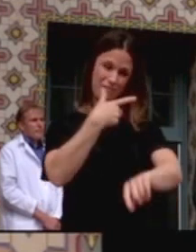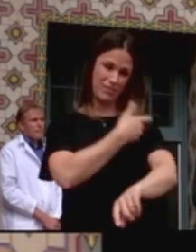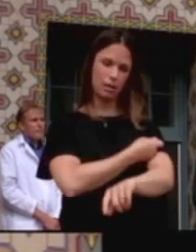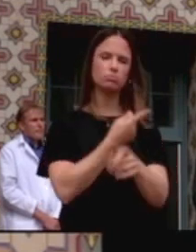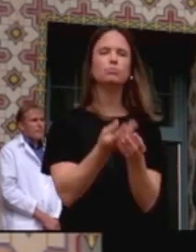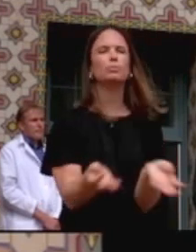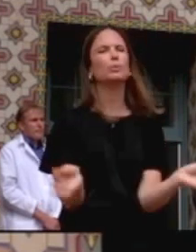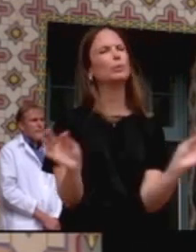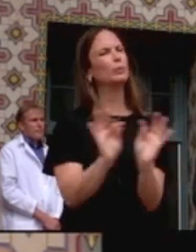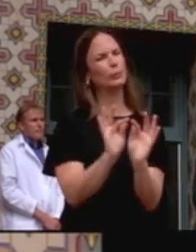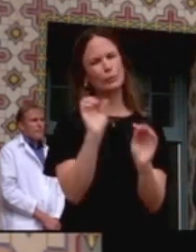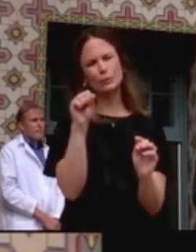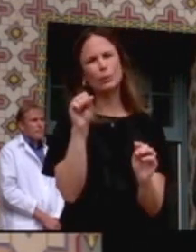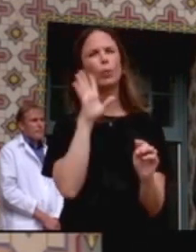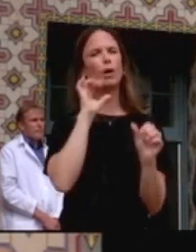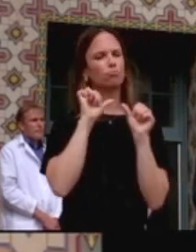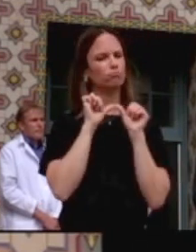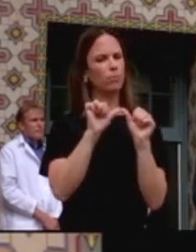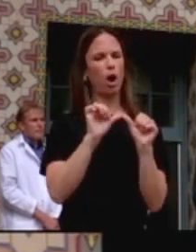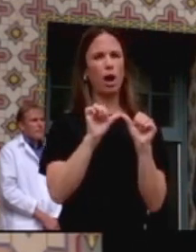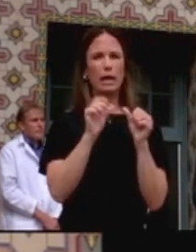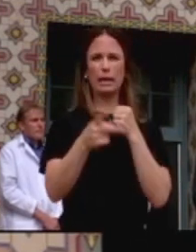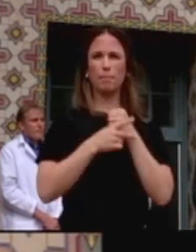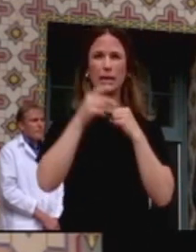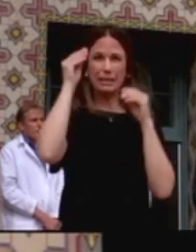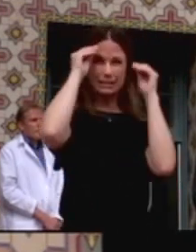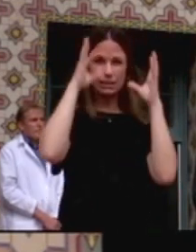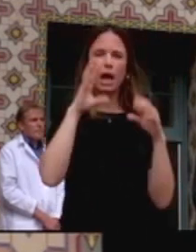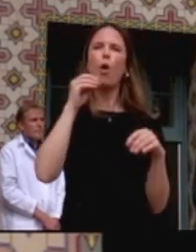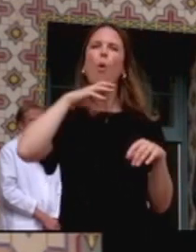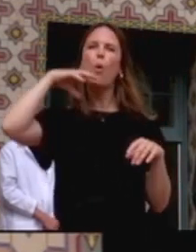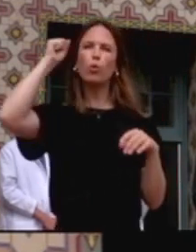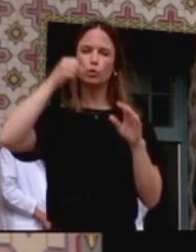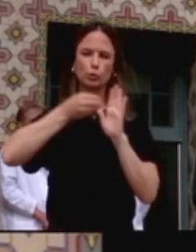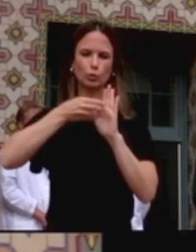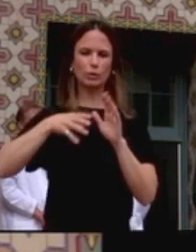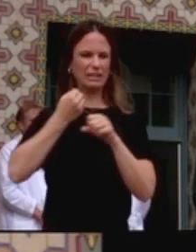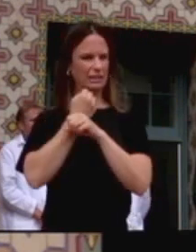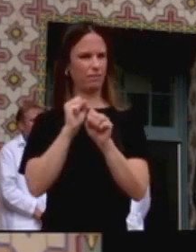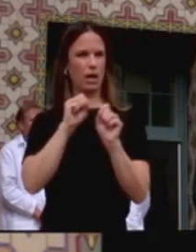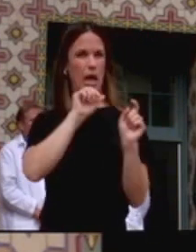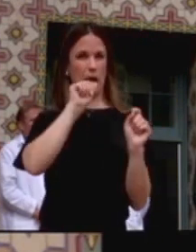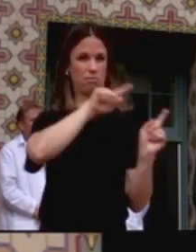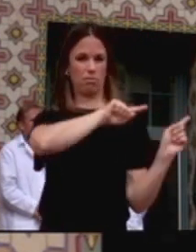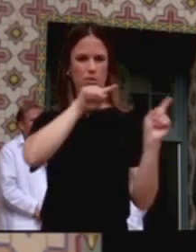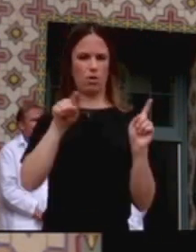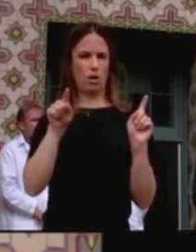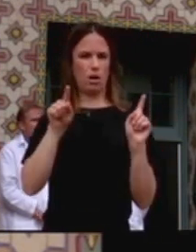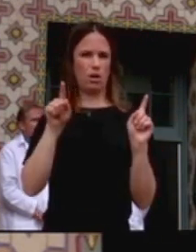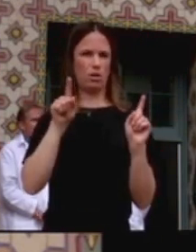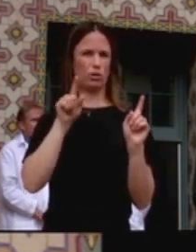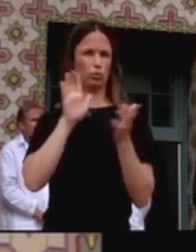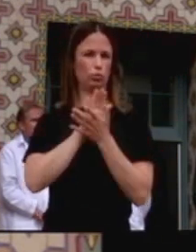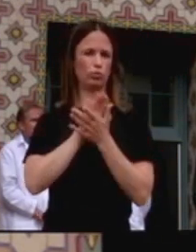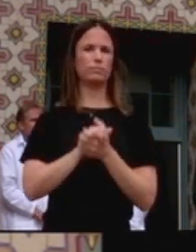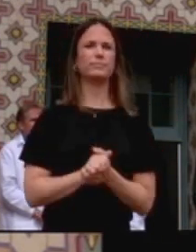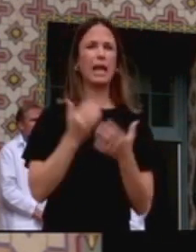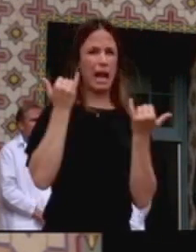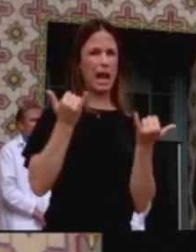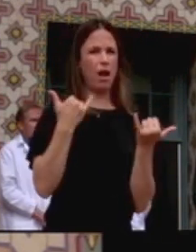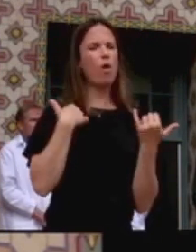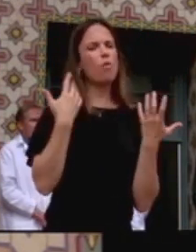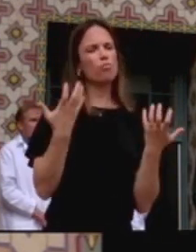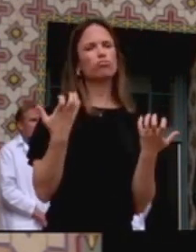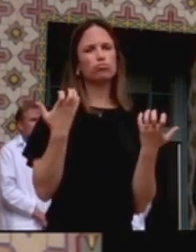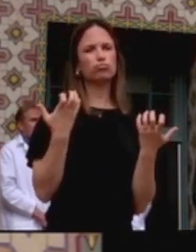so important and will keep our teachers and our older students safe as they return to the classroom. At this point, I'd like